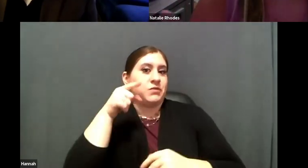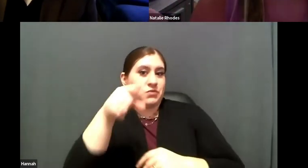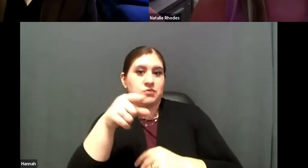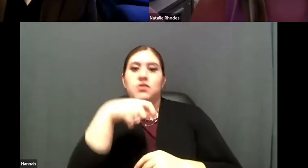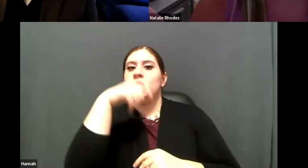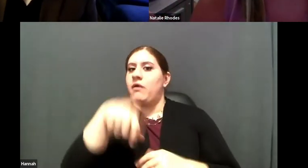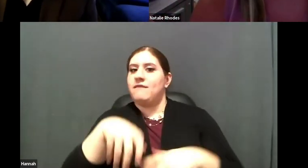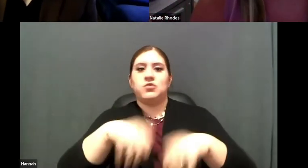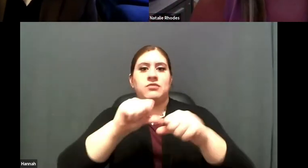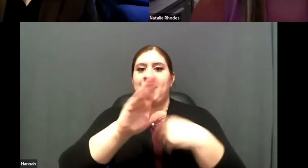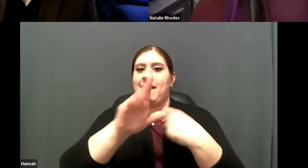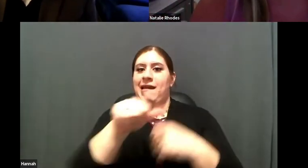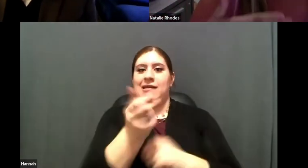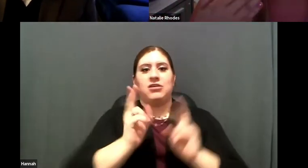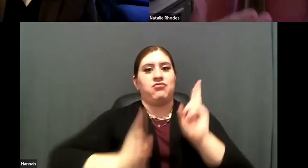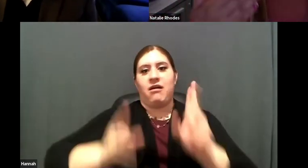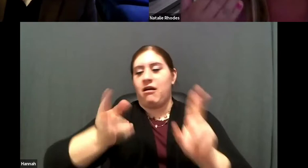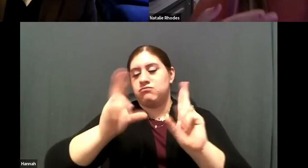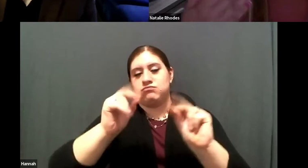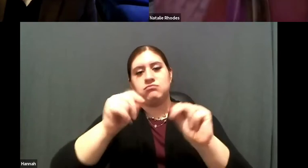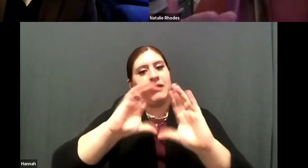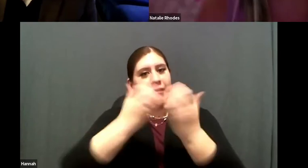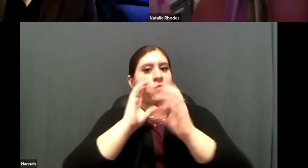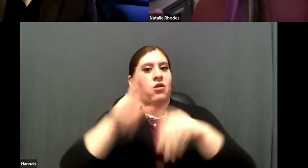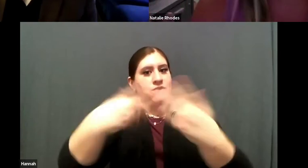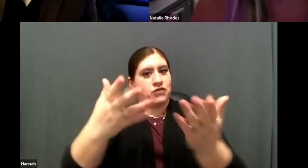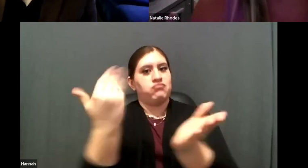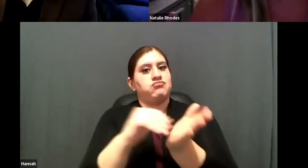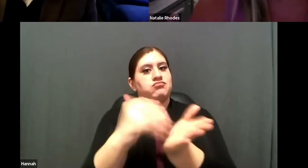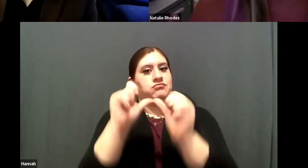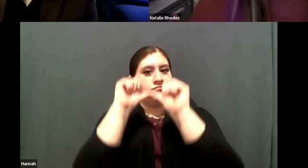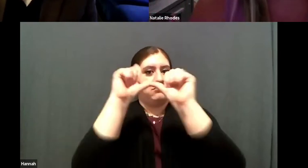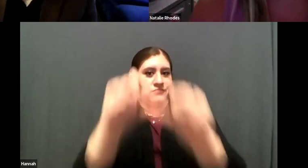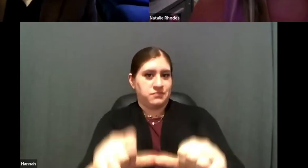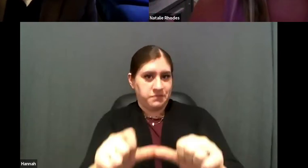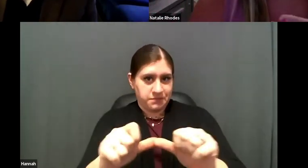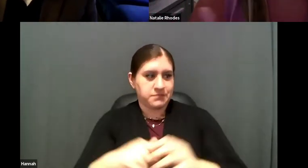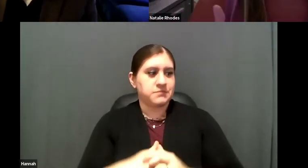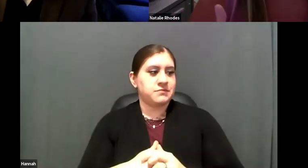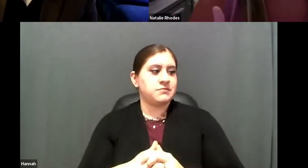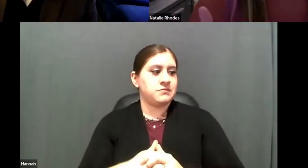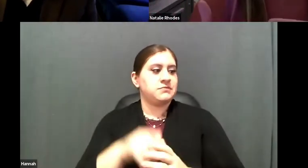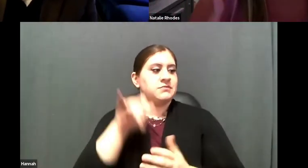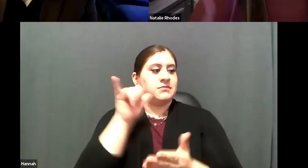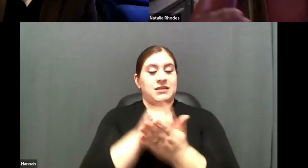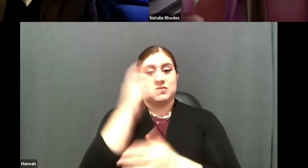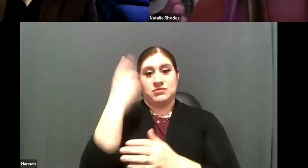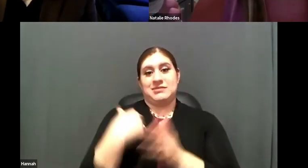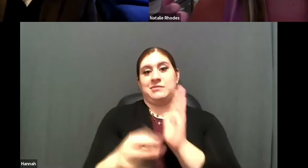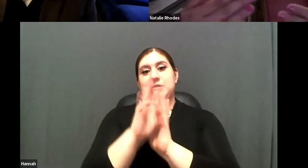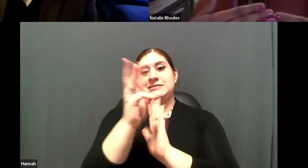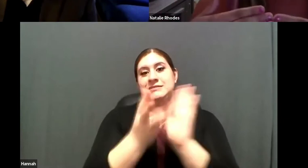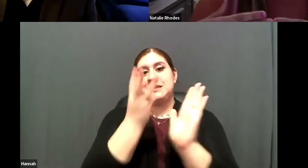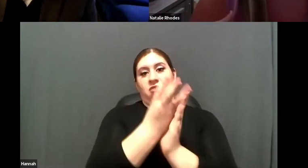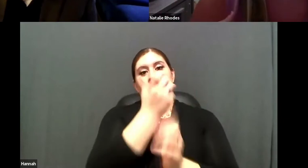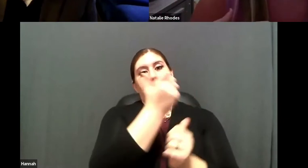have to be in any rush to get it done. These classes are going to be offered continuously. And that's why I chose to do 6 hours at a time.